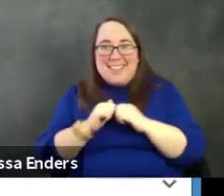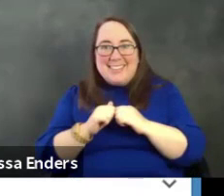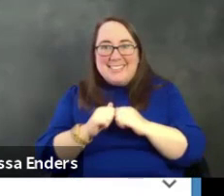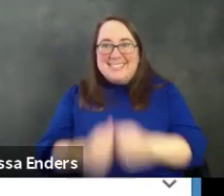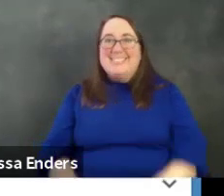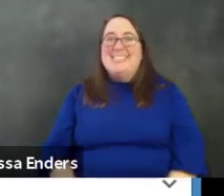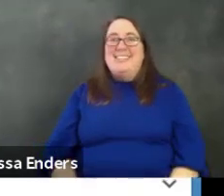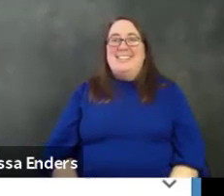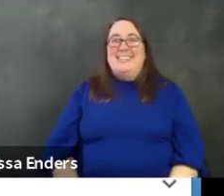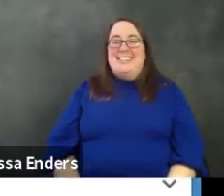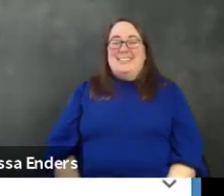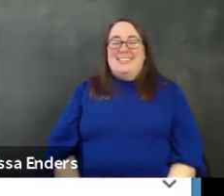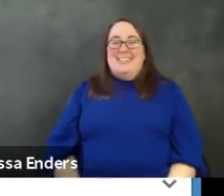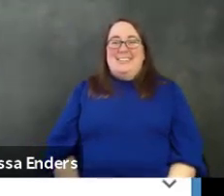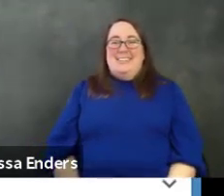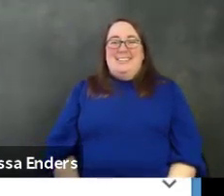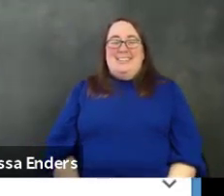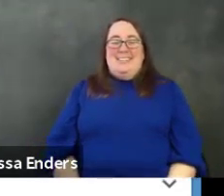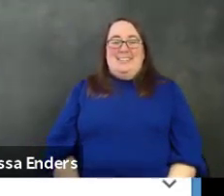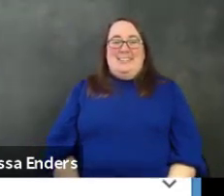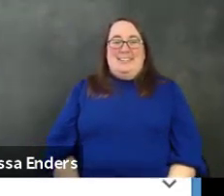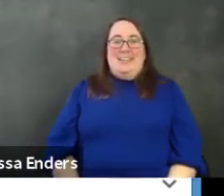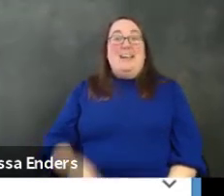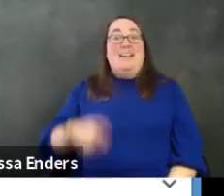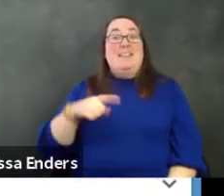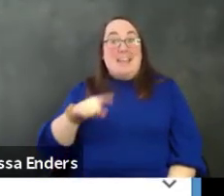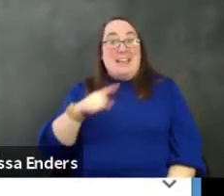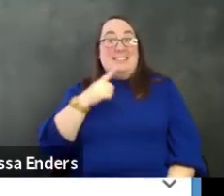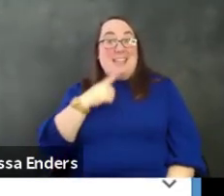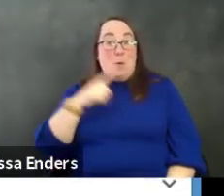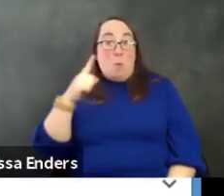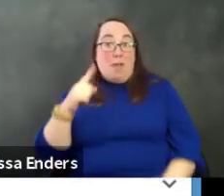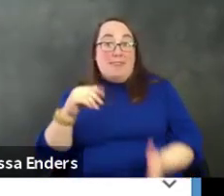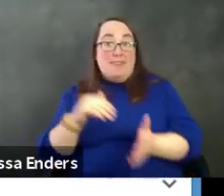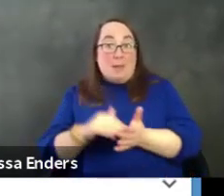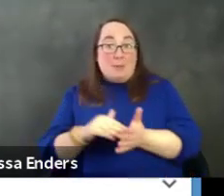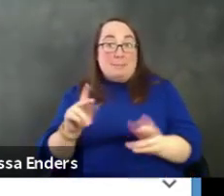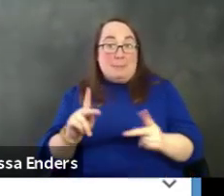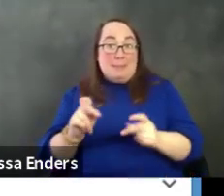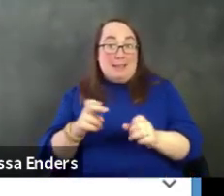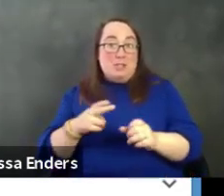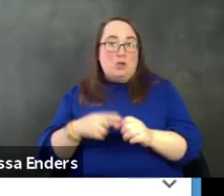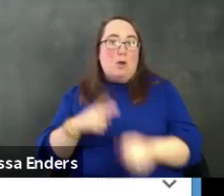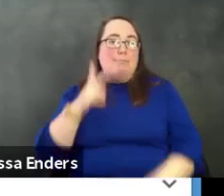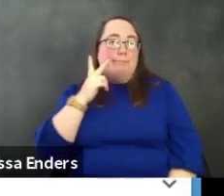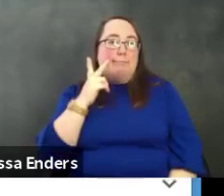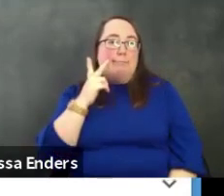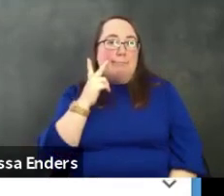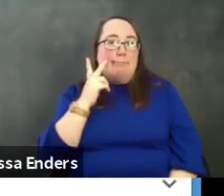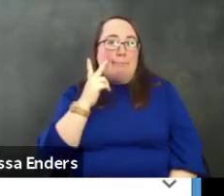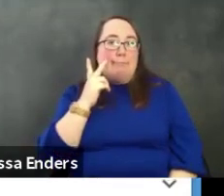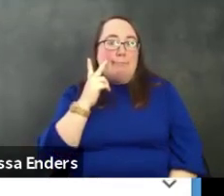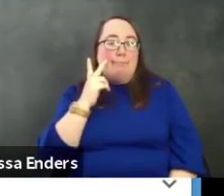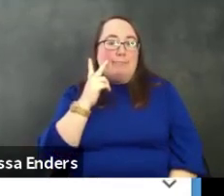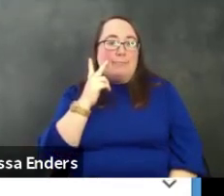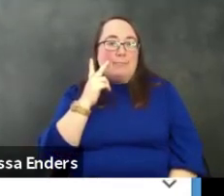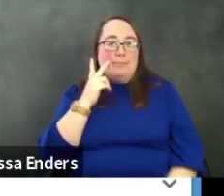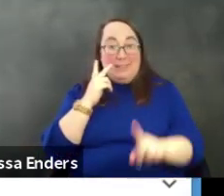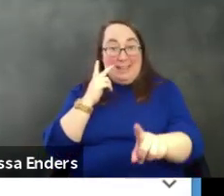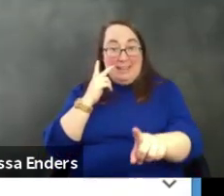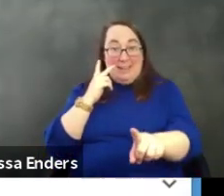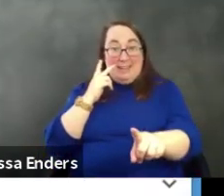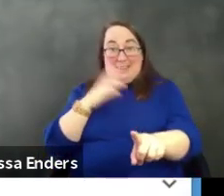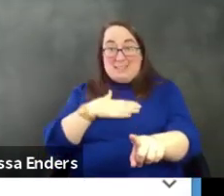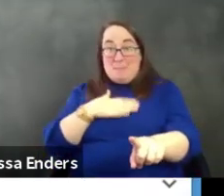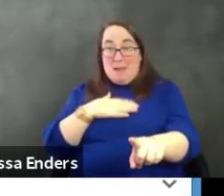we're going to see if they say that 1,000 people can join. We're going to see how many people we can get to join. That's my code. If you're